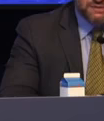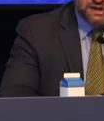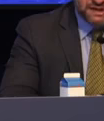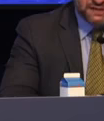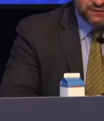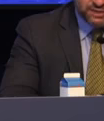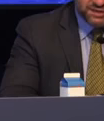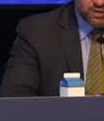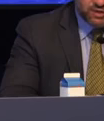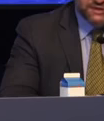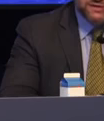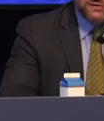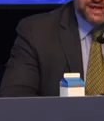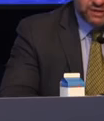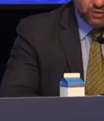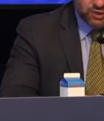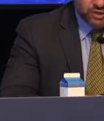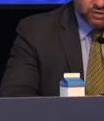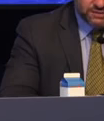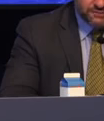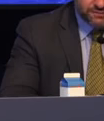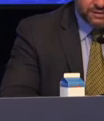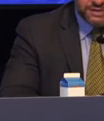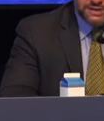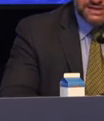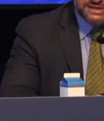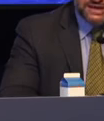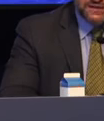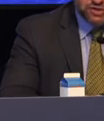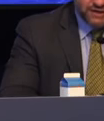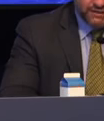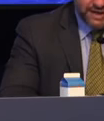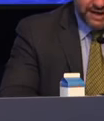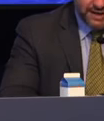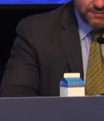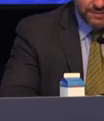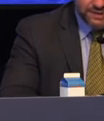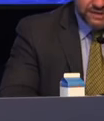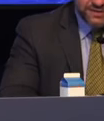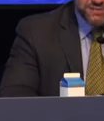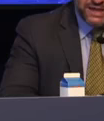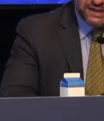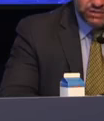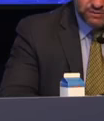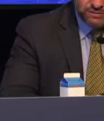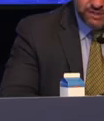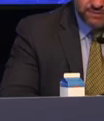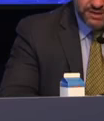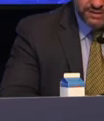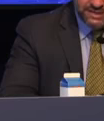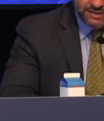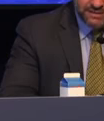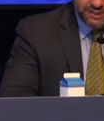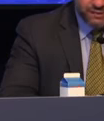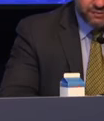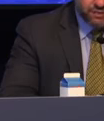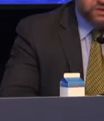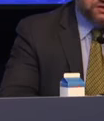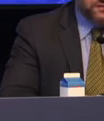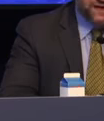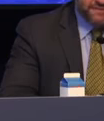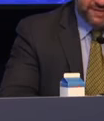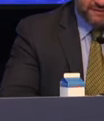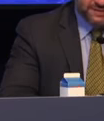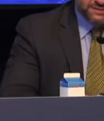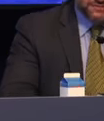they are responding adversely to one of the certification questions. You can see it on the screen right now. This page that you see appears before